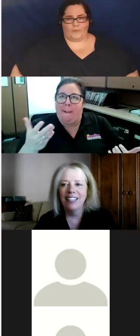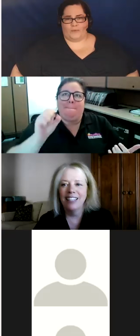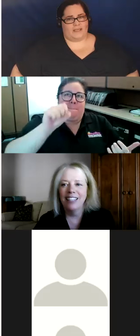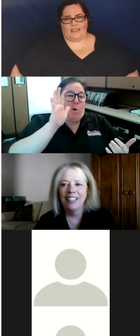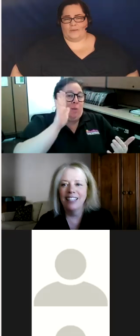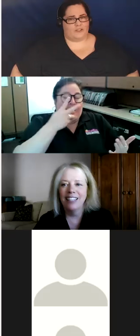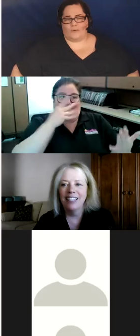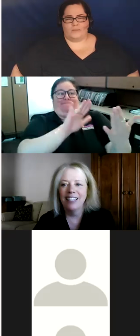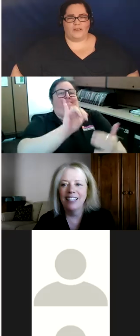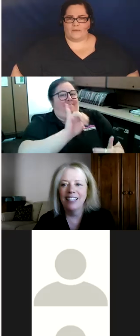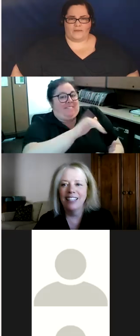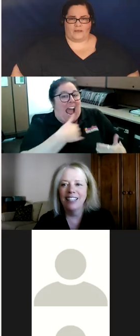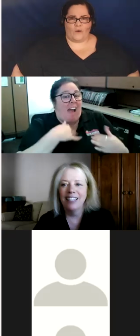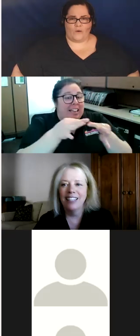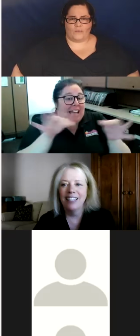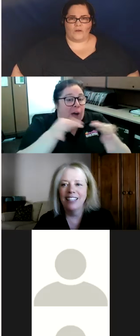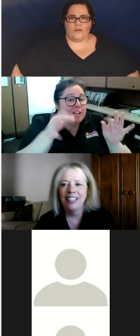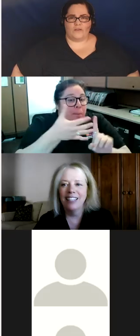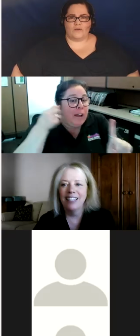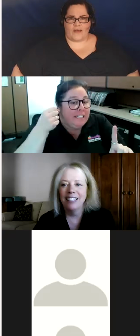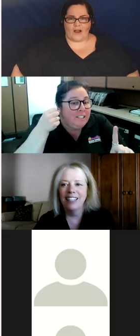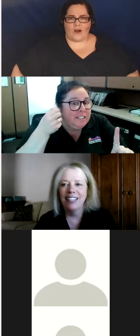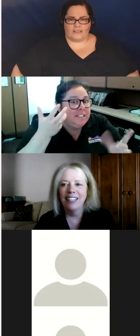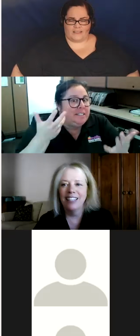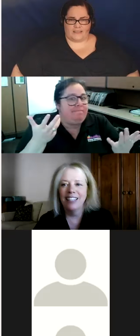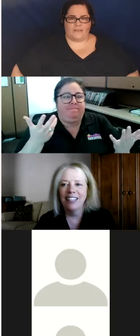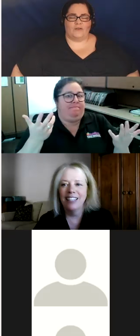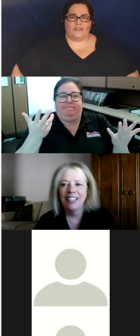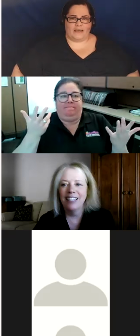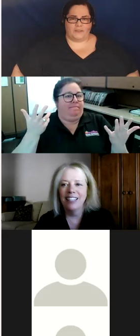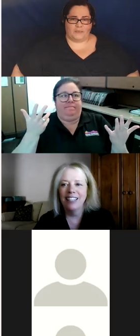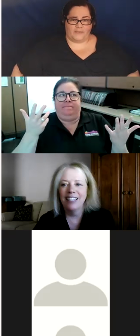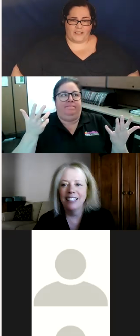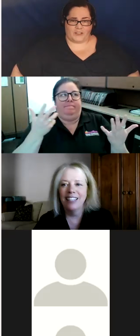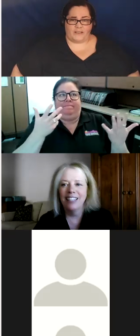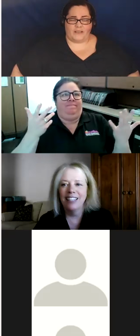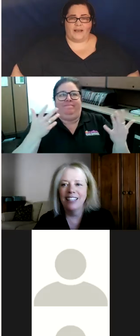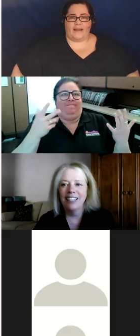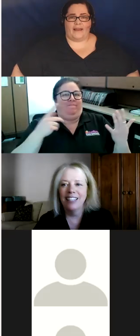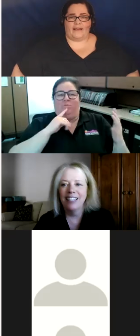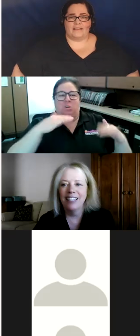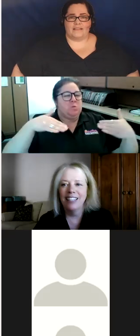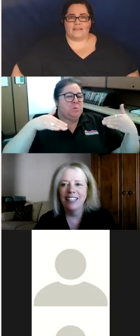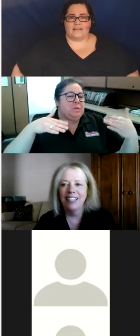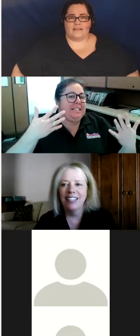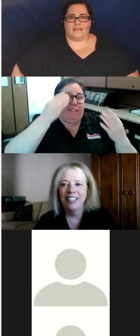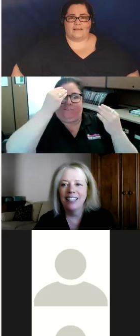parents don't know sign language and don't communicate with them at home. So that causes something called language deprivation,